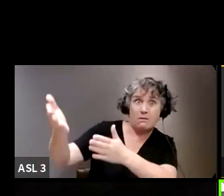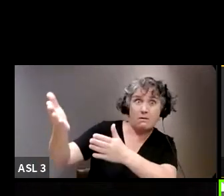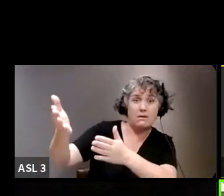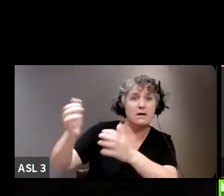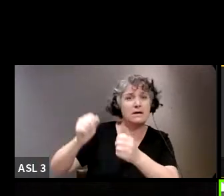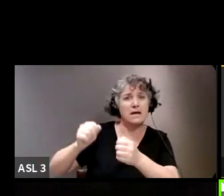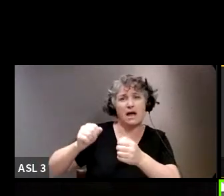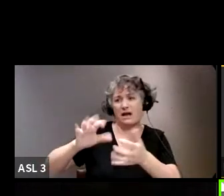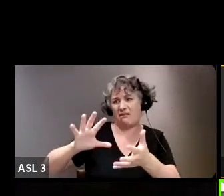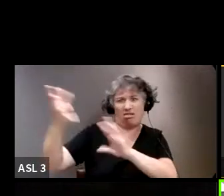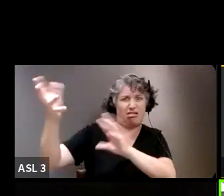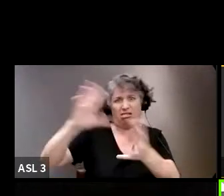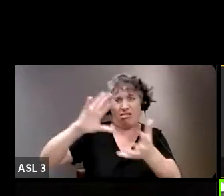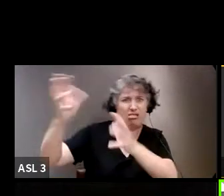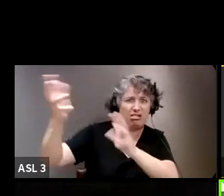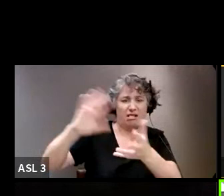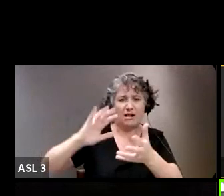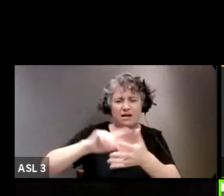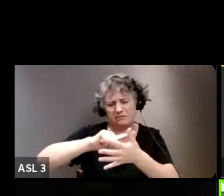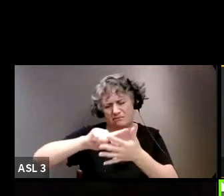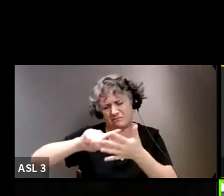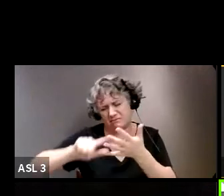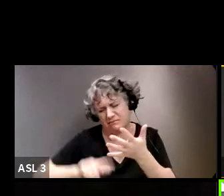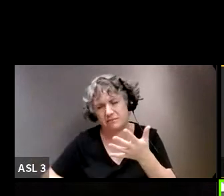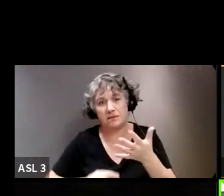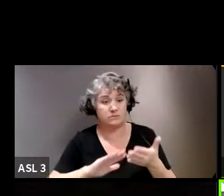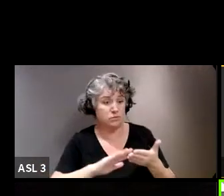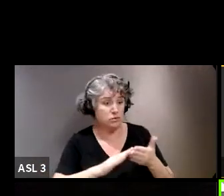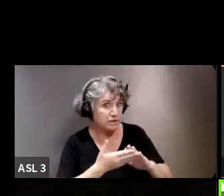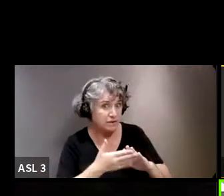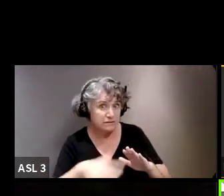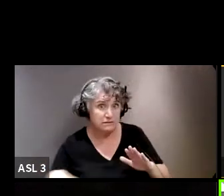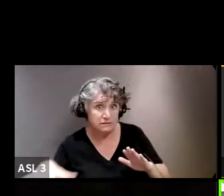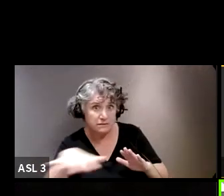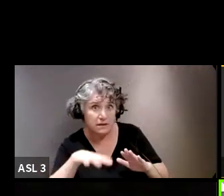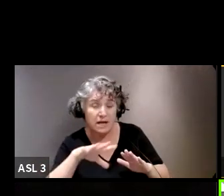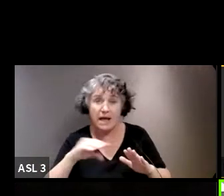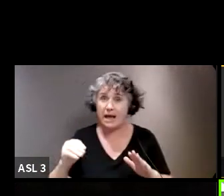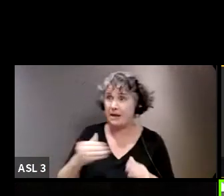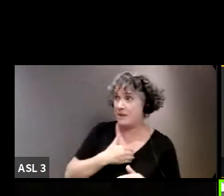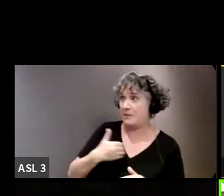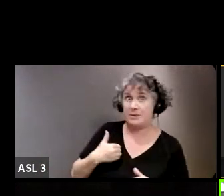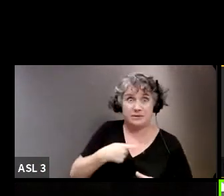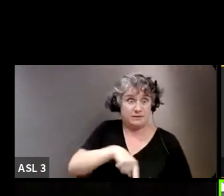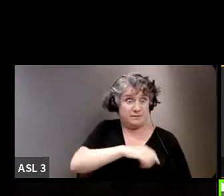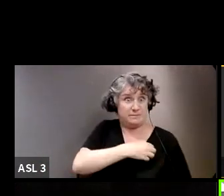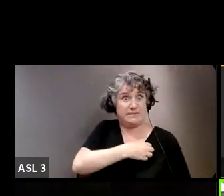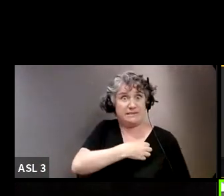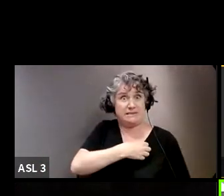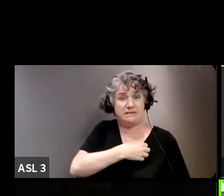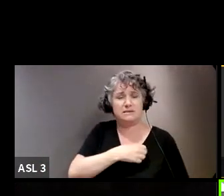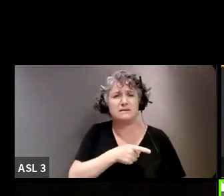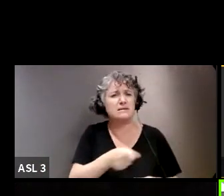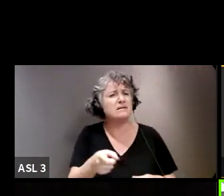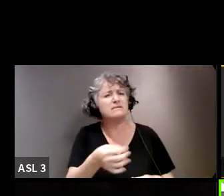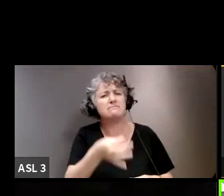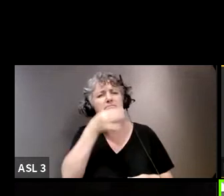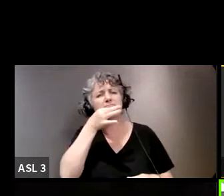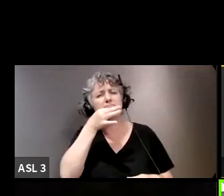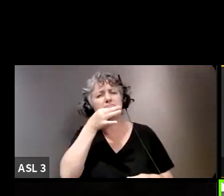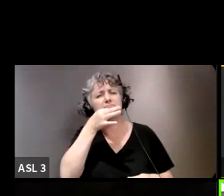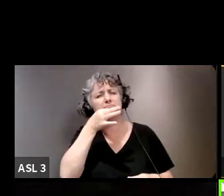tragedies and traumas to the community and to our members and they do a fantastic job in delivering